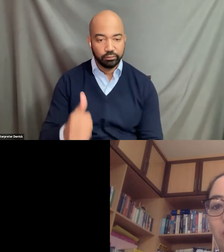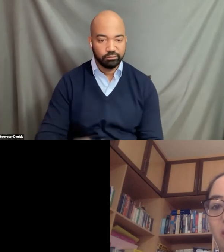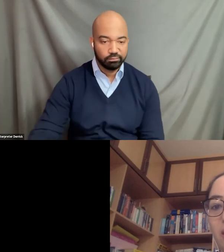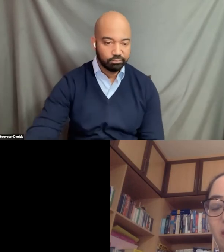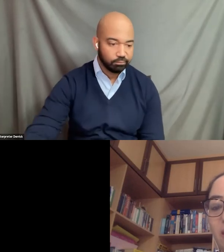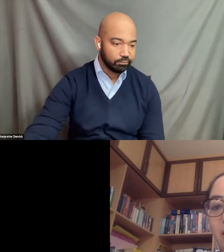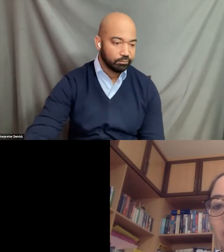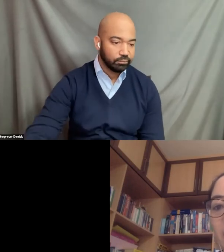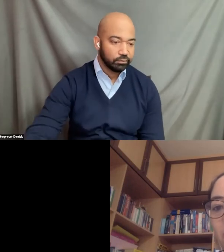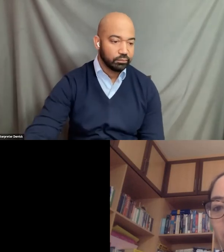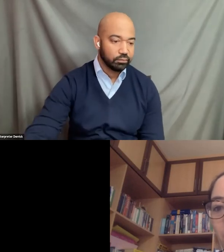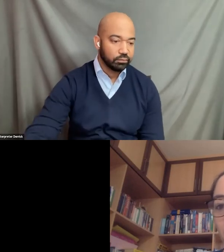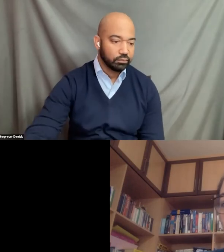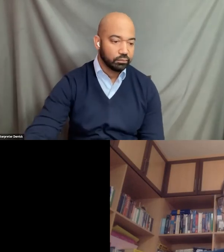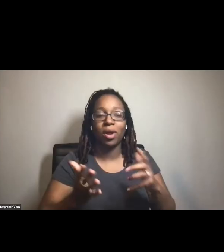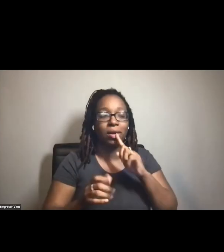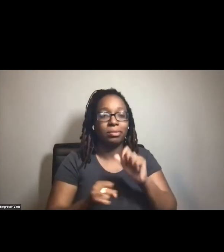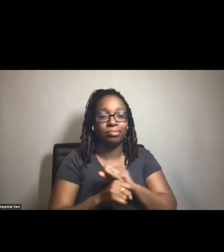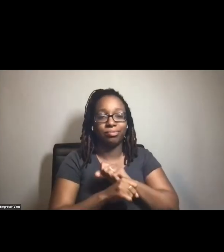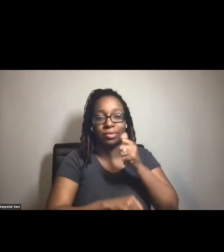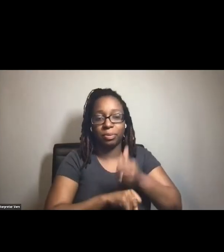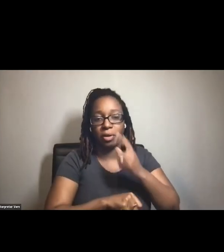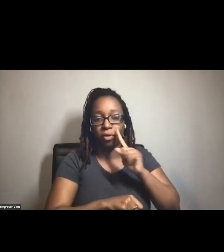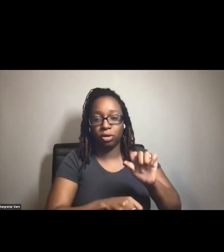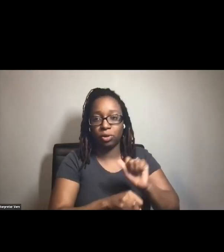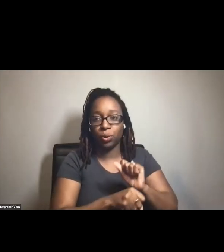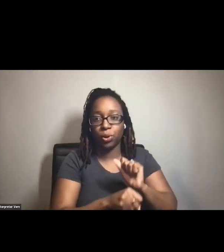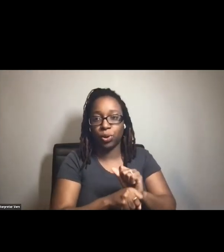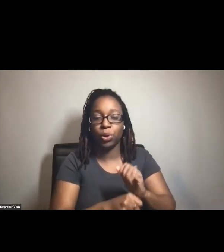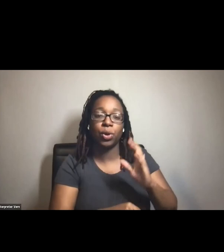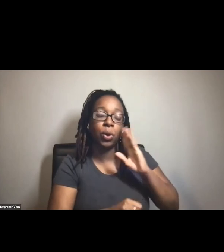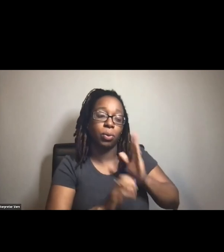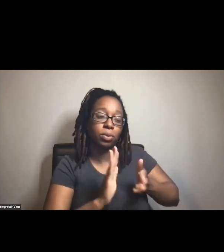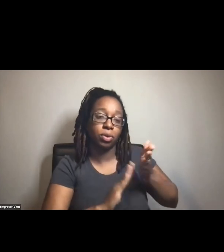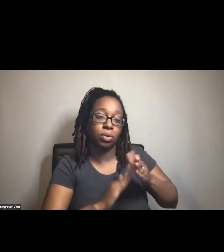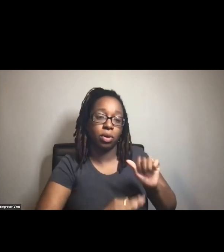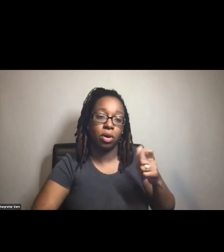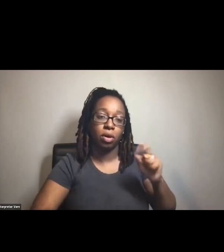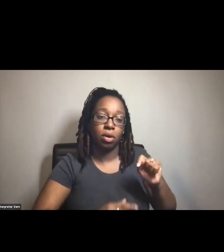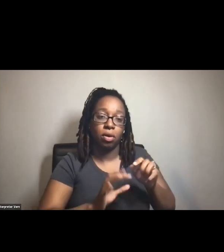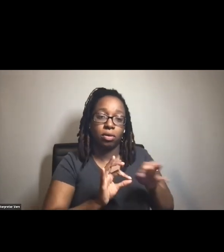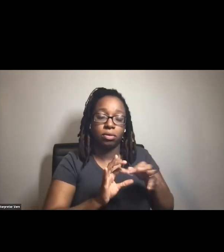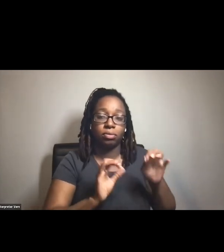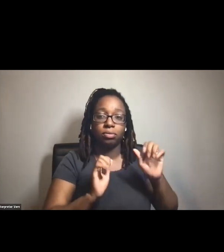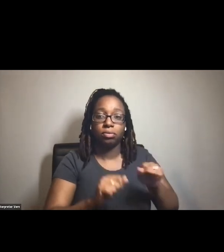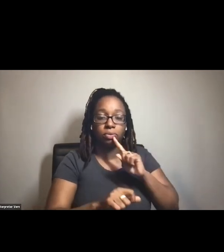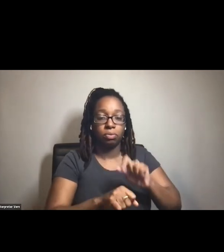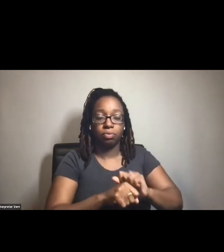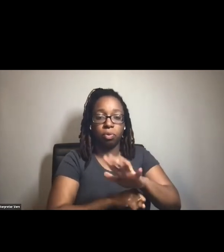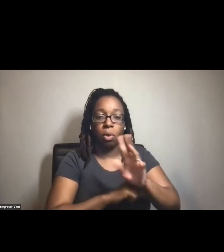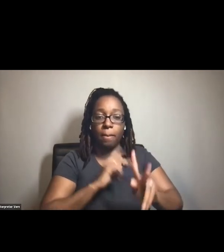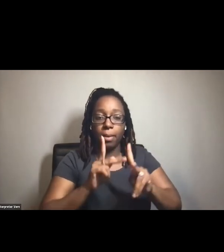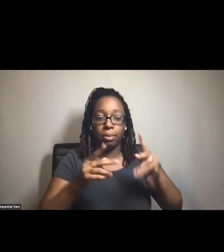is, what are the ethical implications of this work, knowing that the generated alt text can influence people's shopping